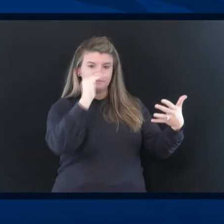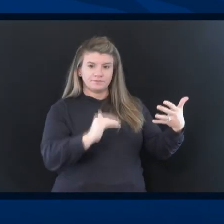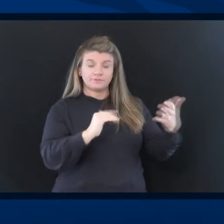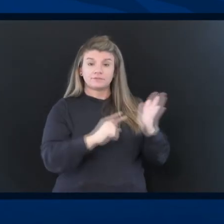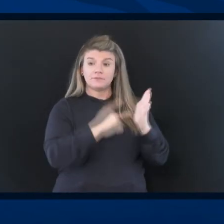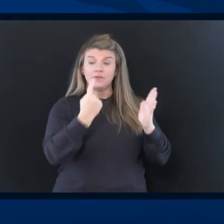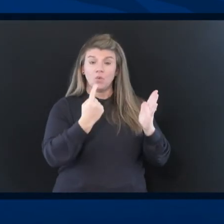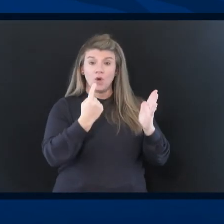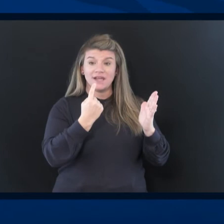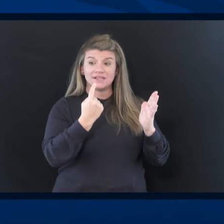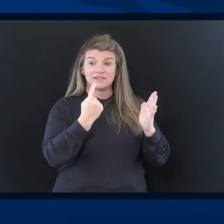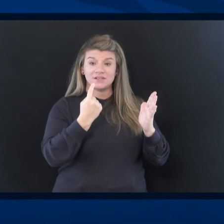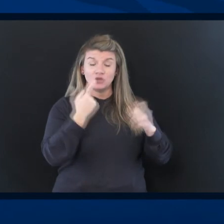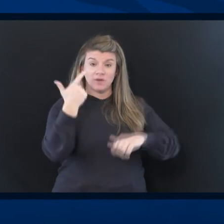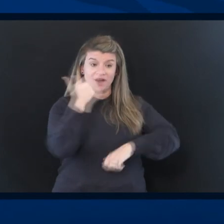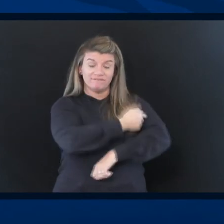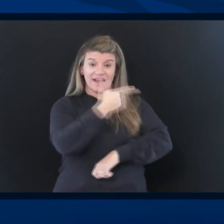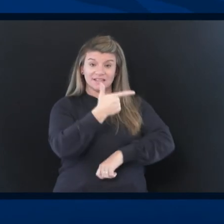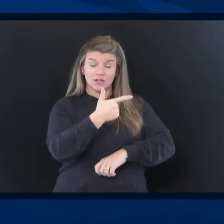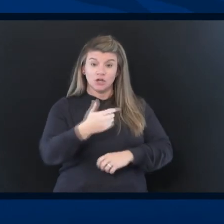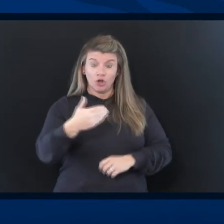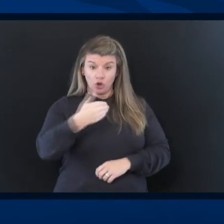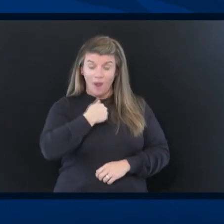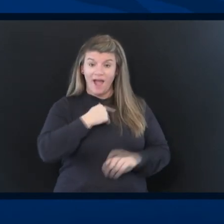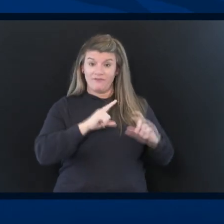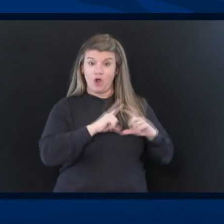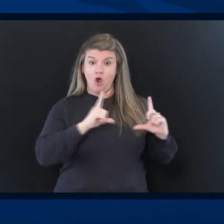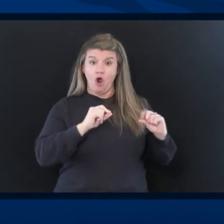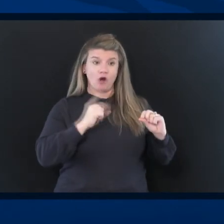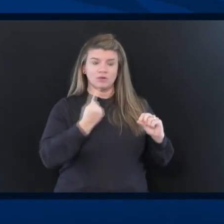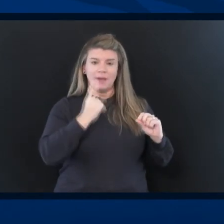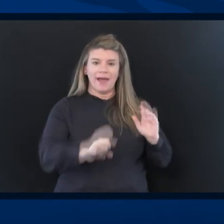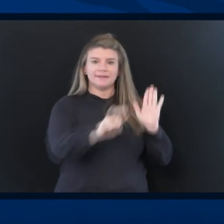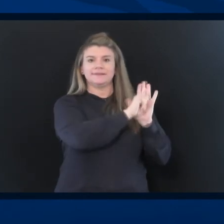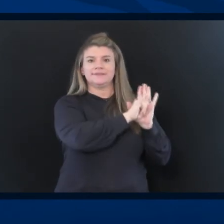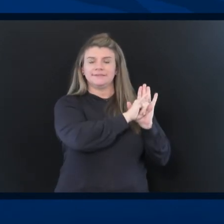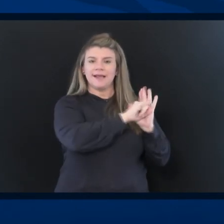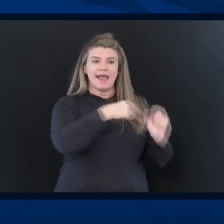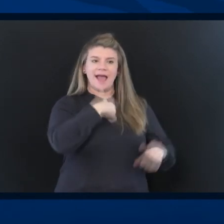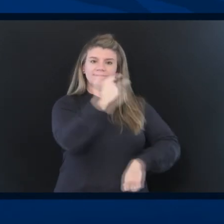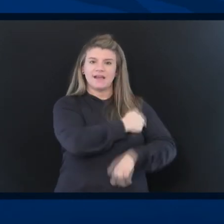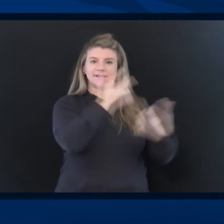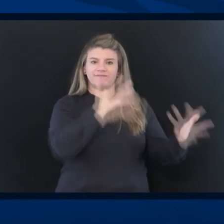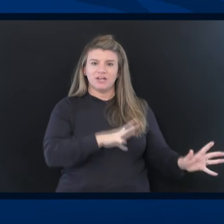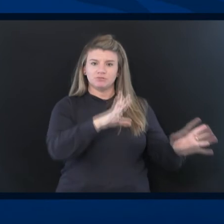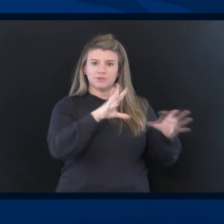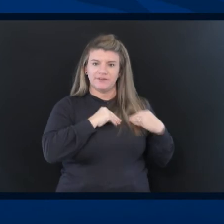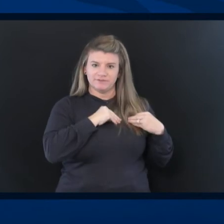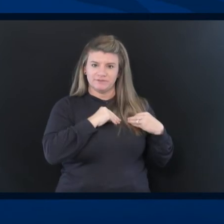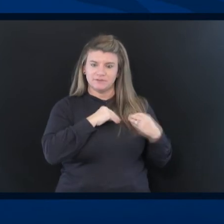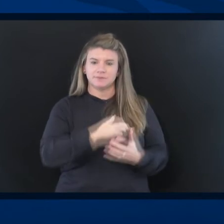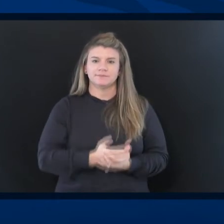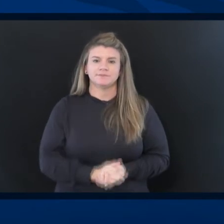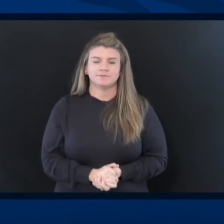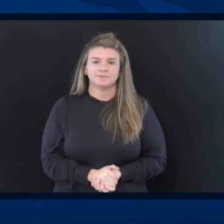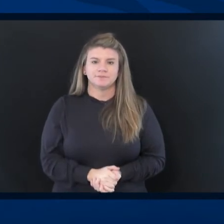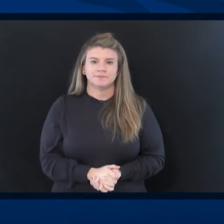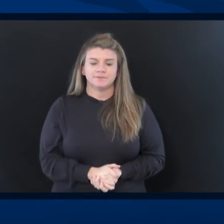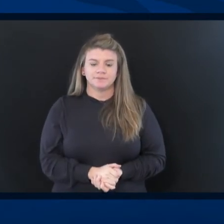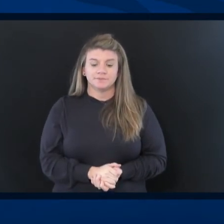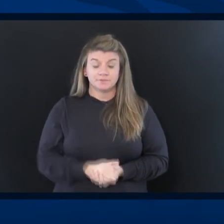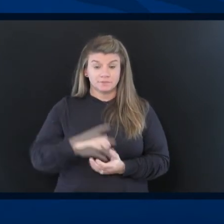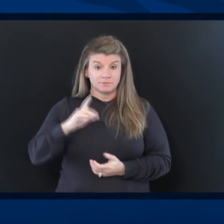get a card that kind of IDs you as being a vaccine recipient? Governor, you want